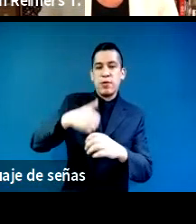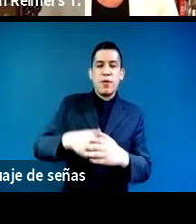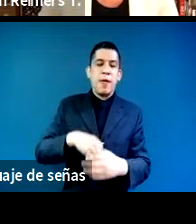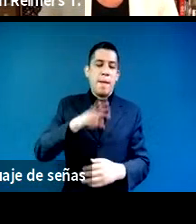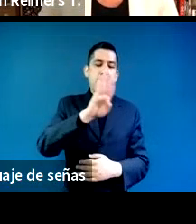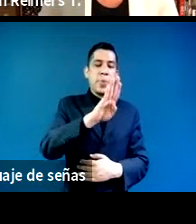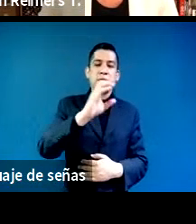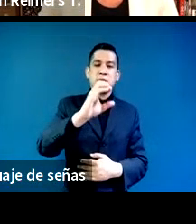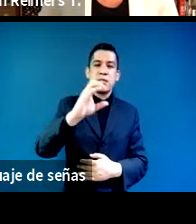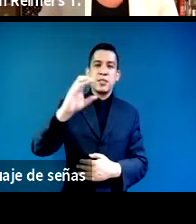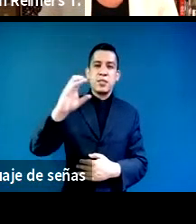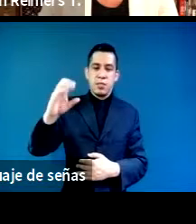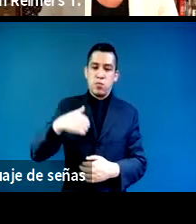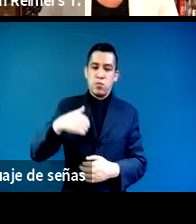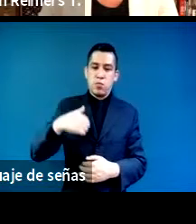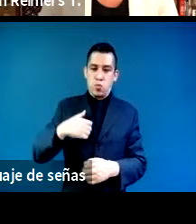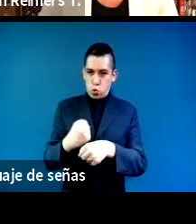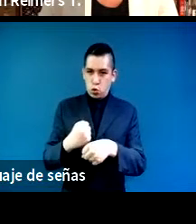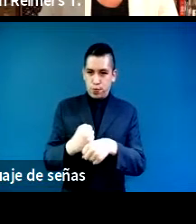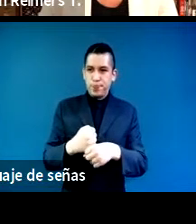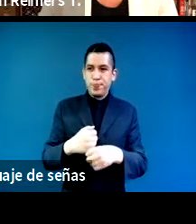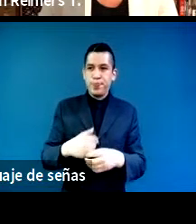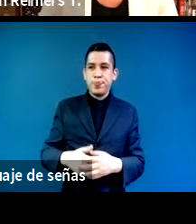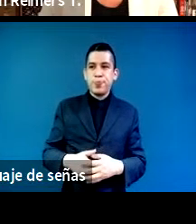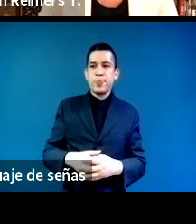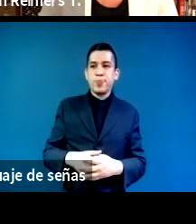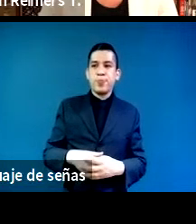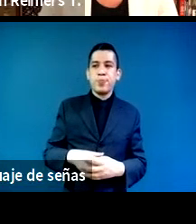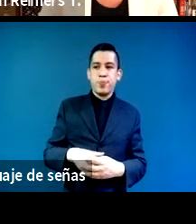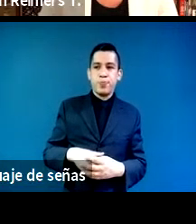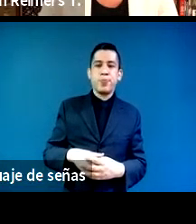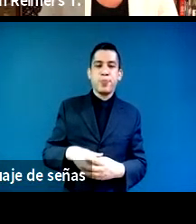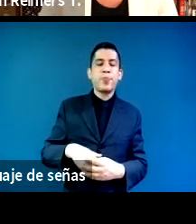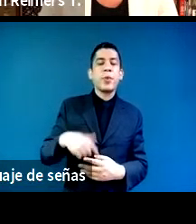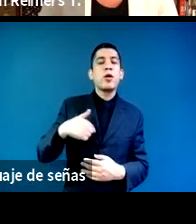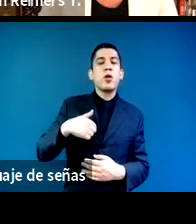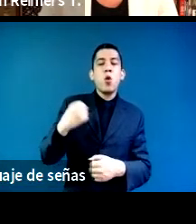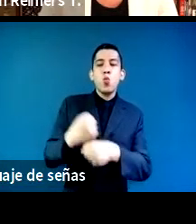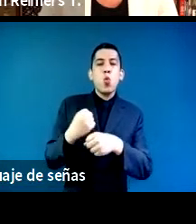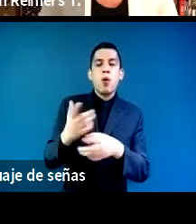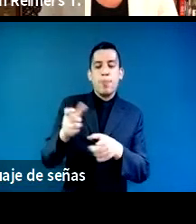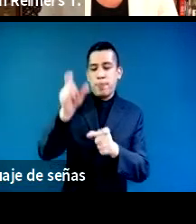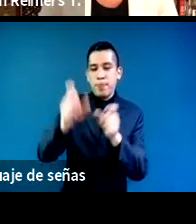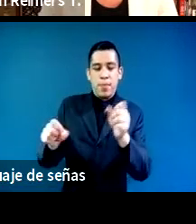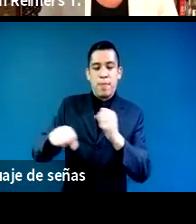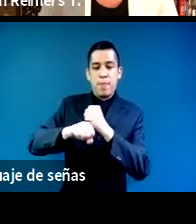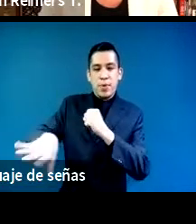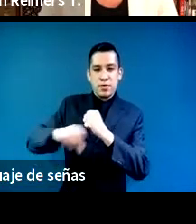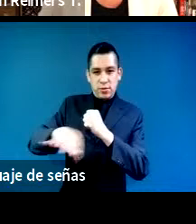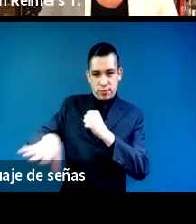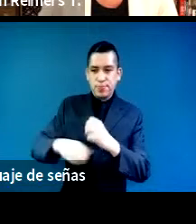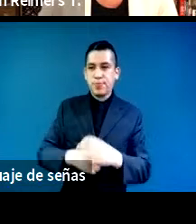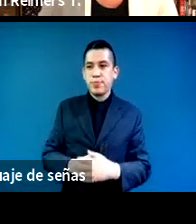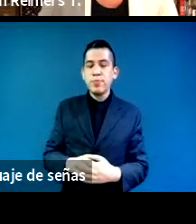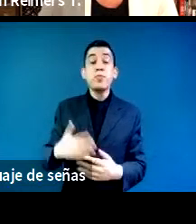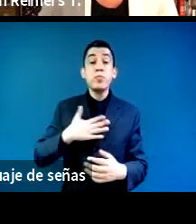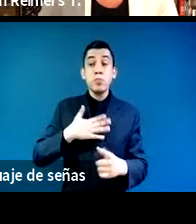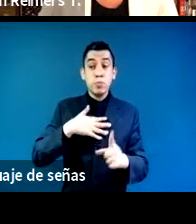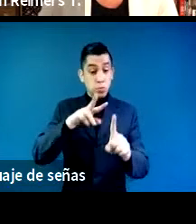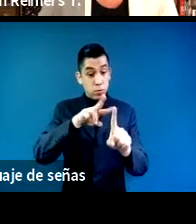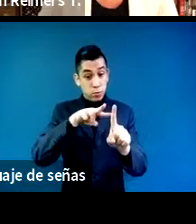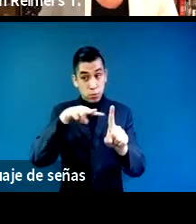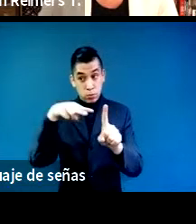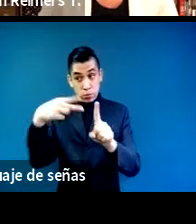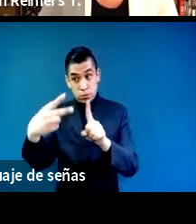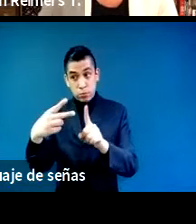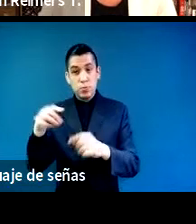this from a slightly European perspective, as well as UK and British perspective. We have